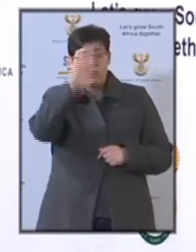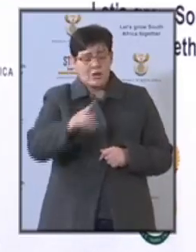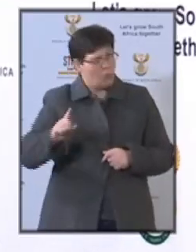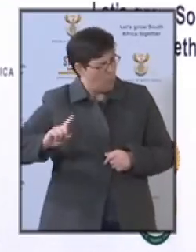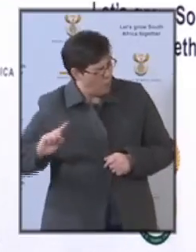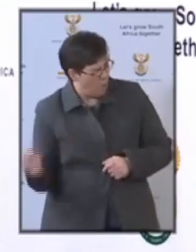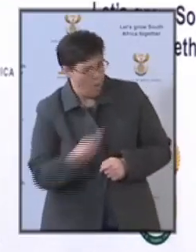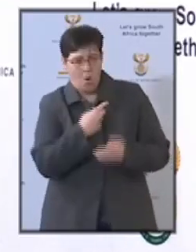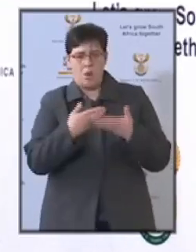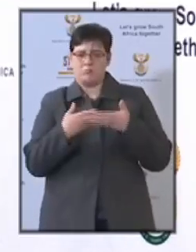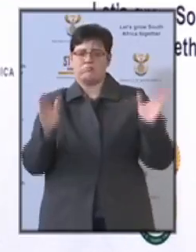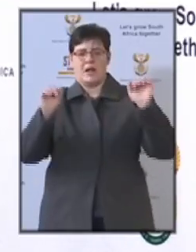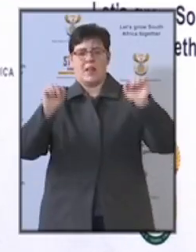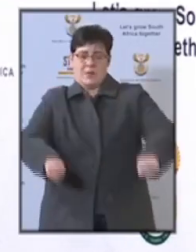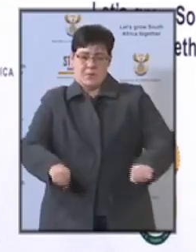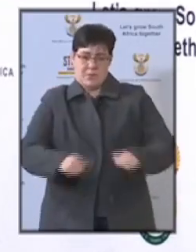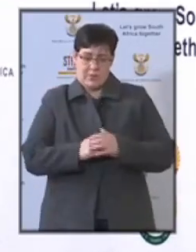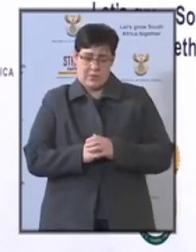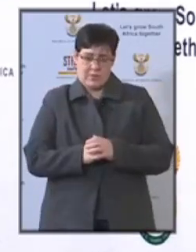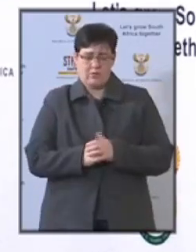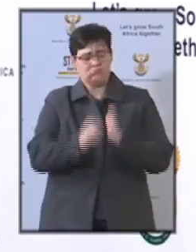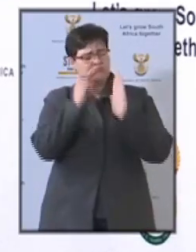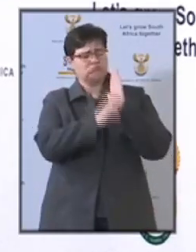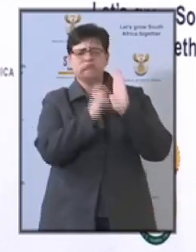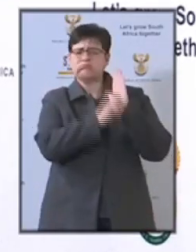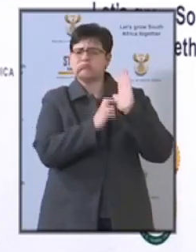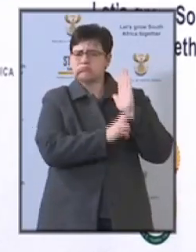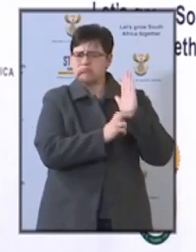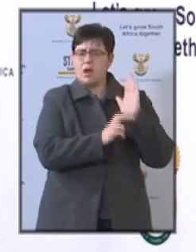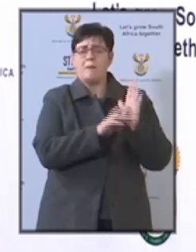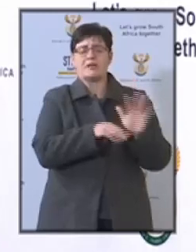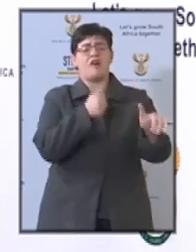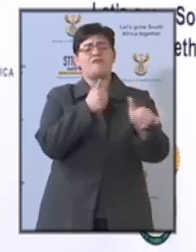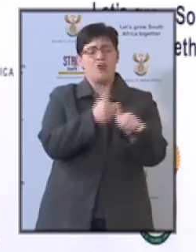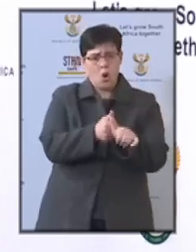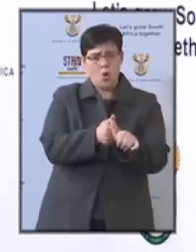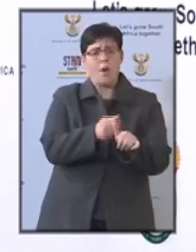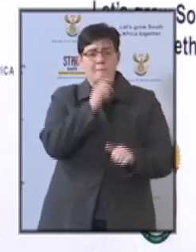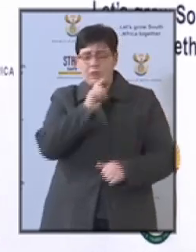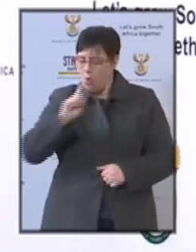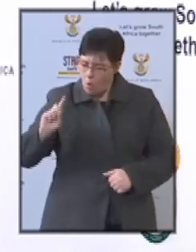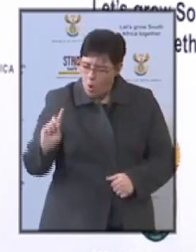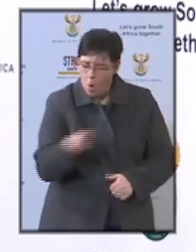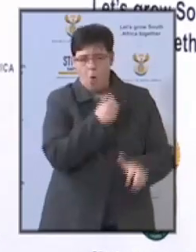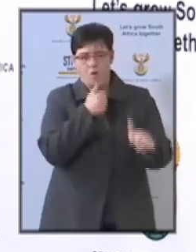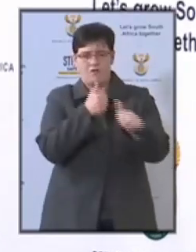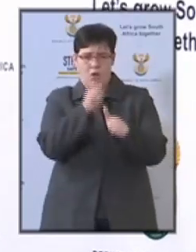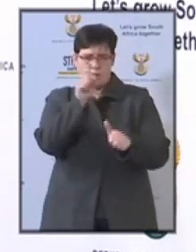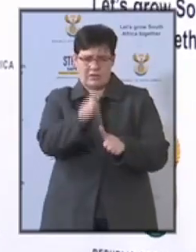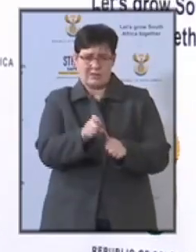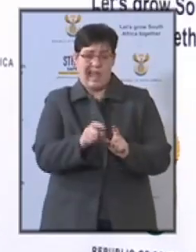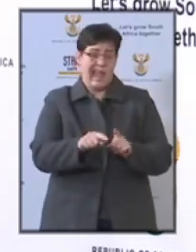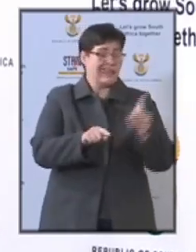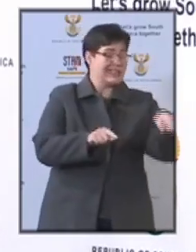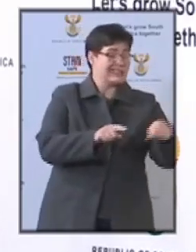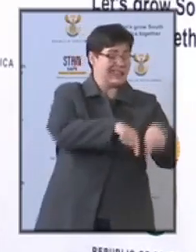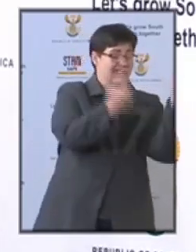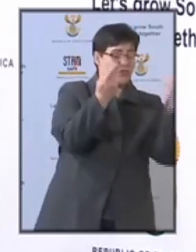allowed, and the directions that we have issued in terms of compliance, they apply to everybody with no